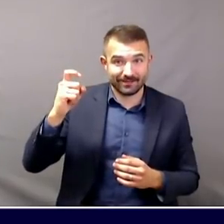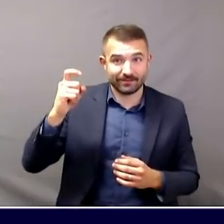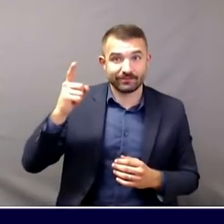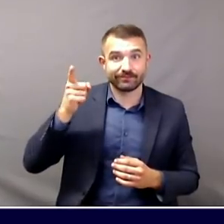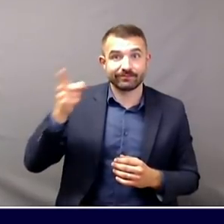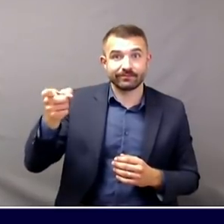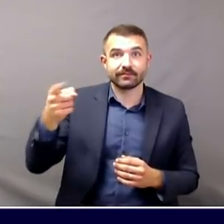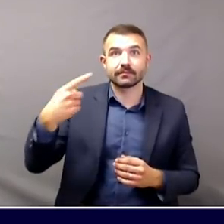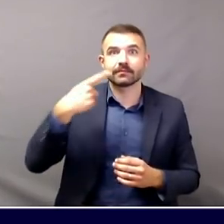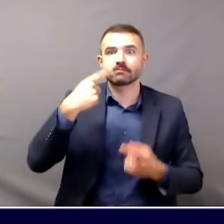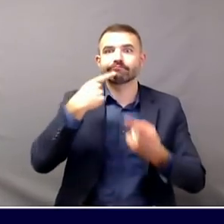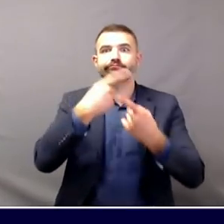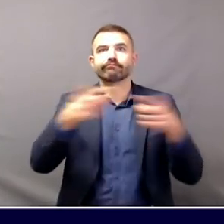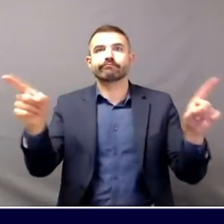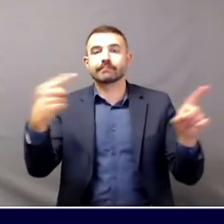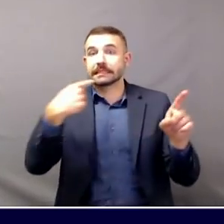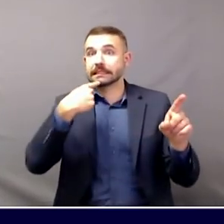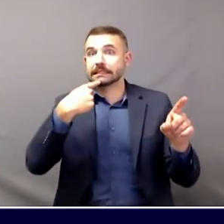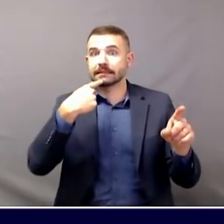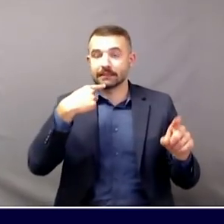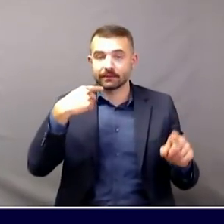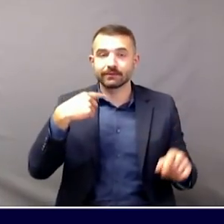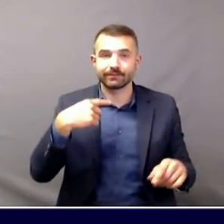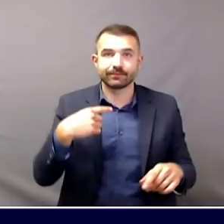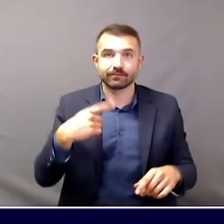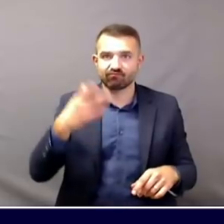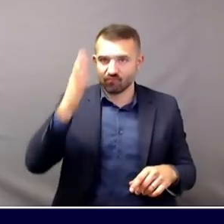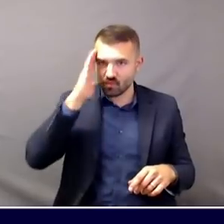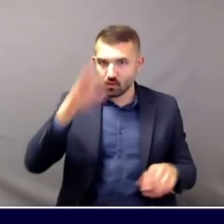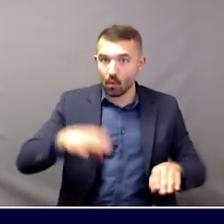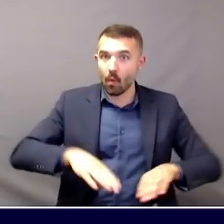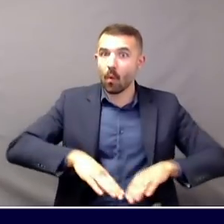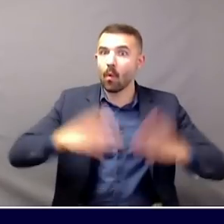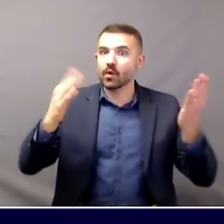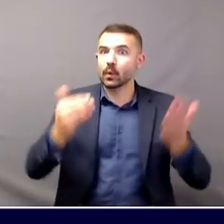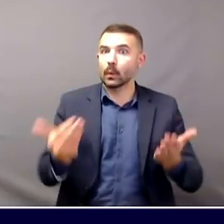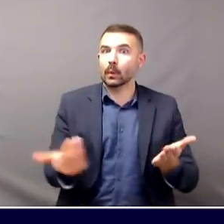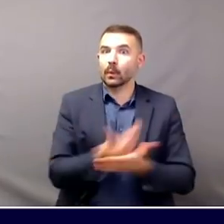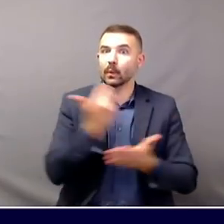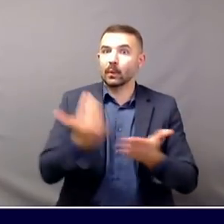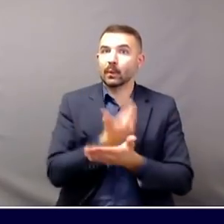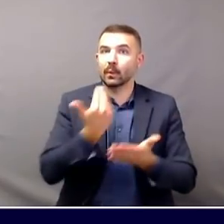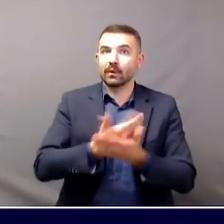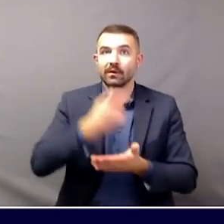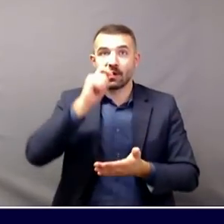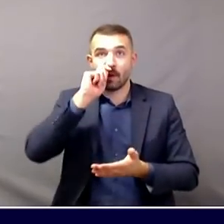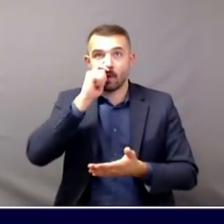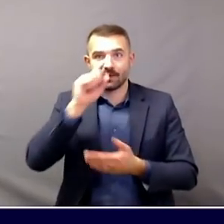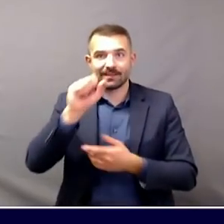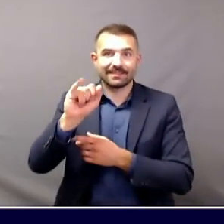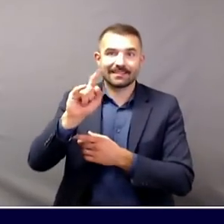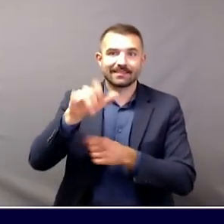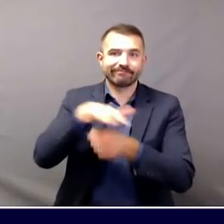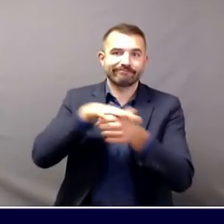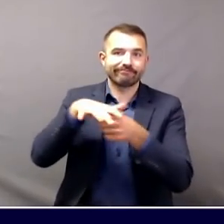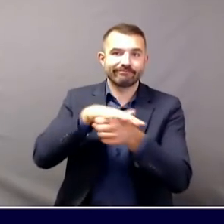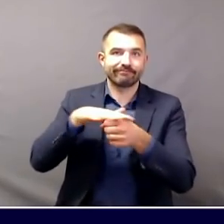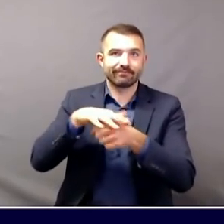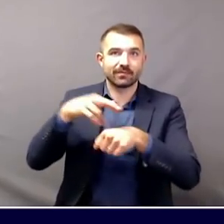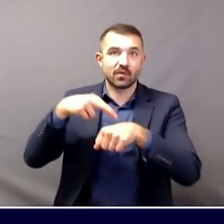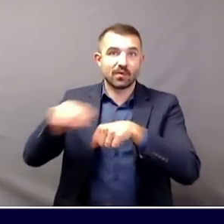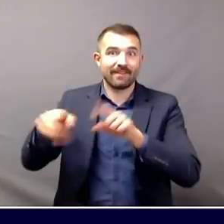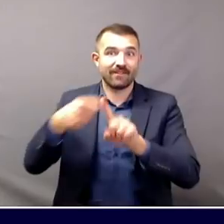new testing sites where folks don't need a referral from a doctor to be able to get a